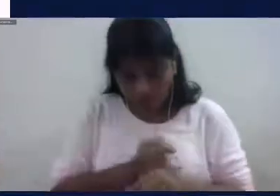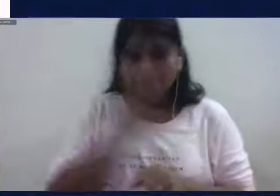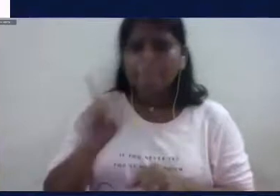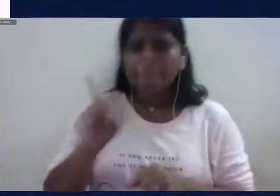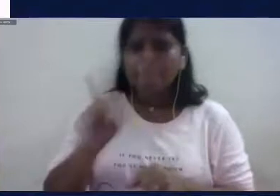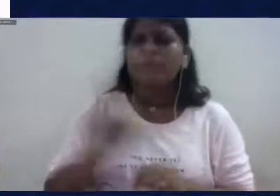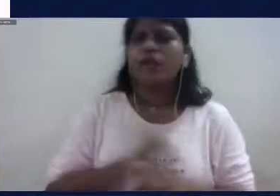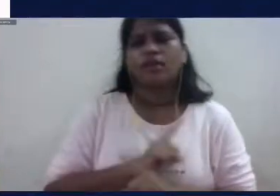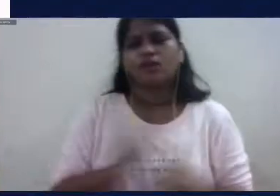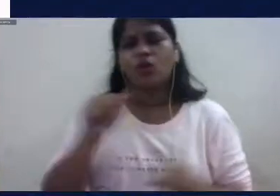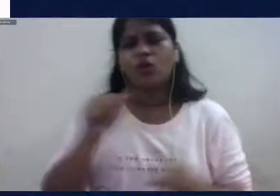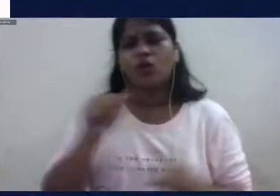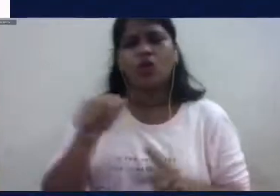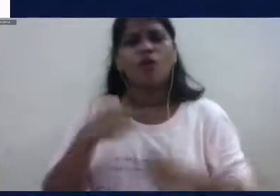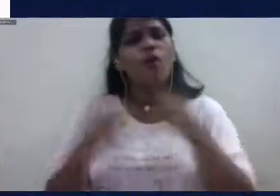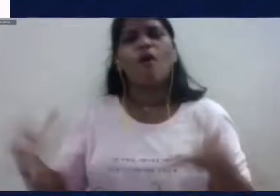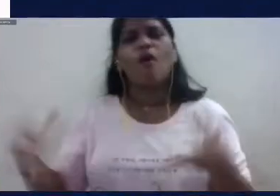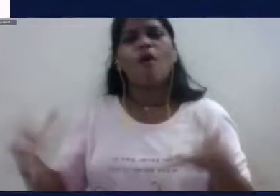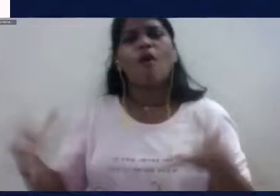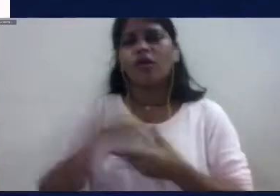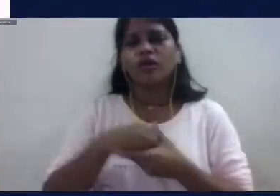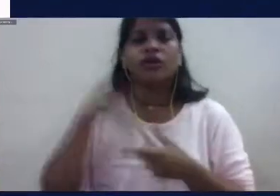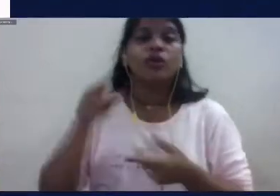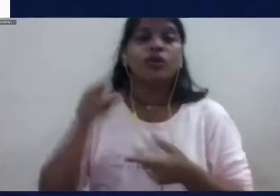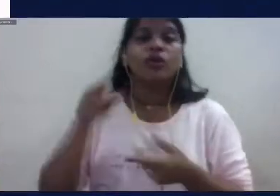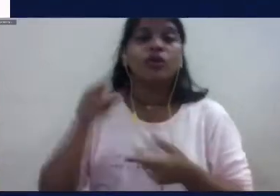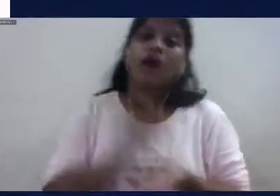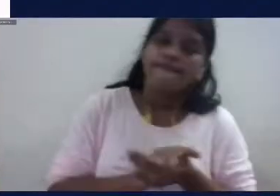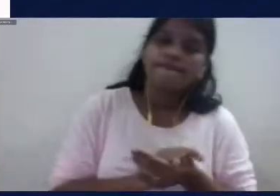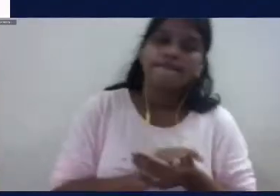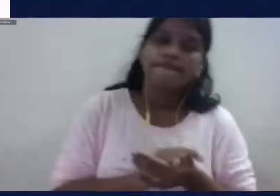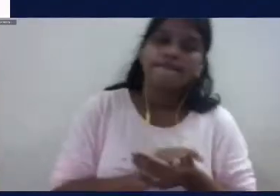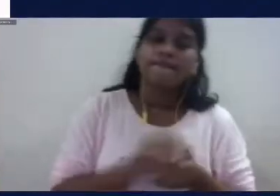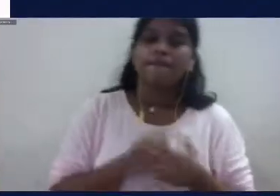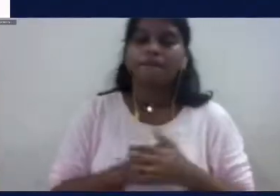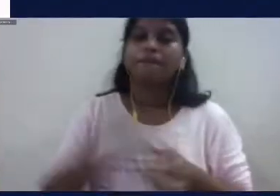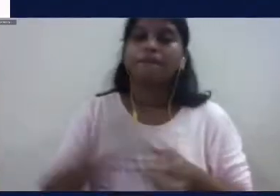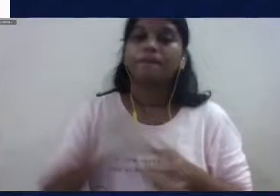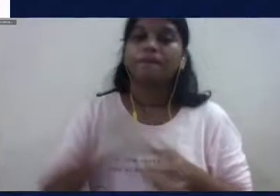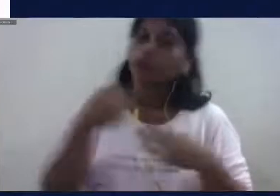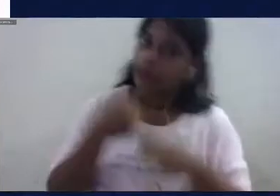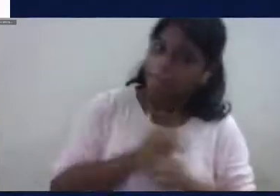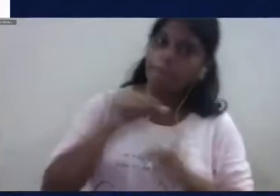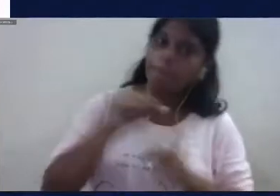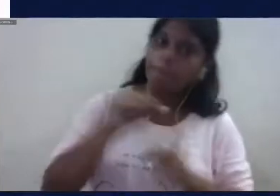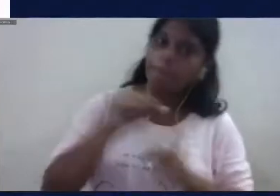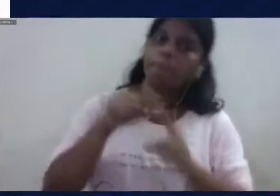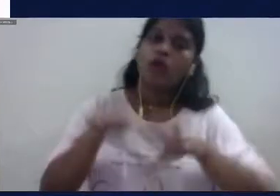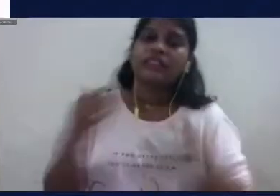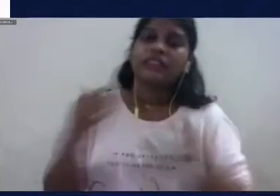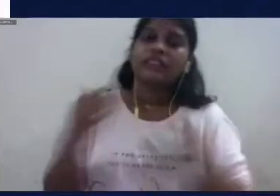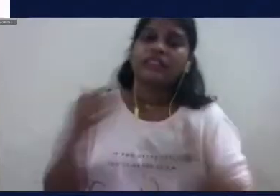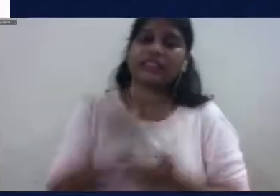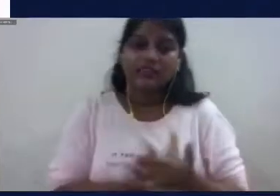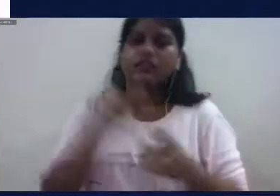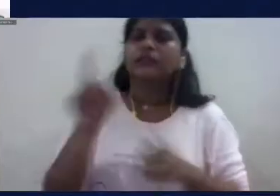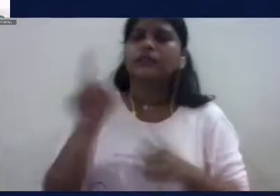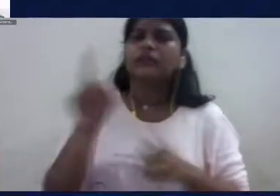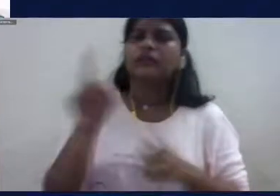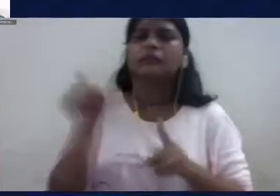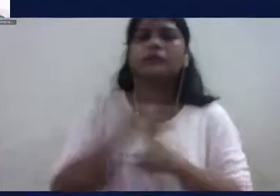not all. I mean, you have a lot of you can create new products and services. 80% of those companies,